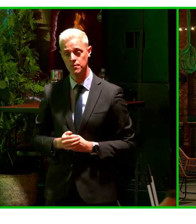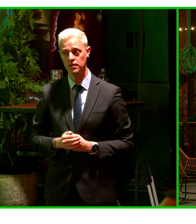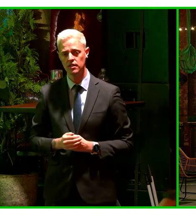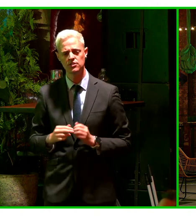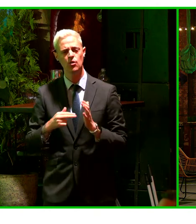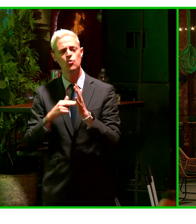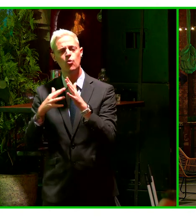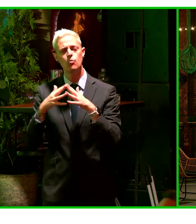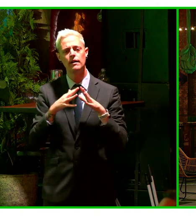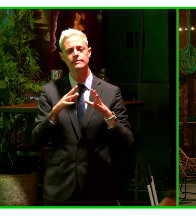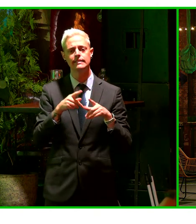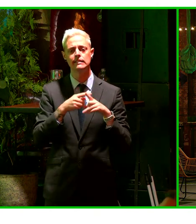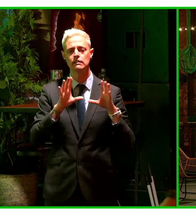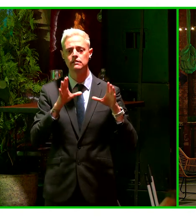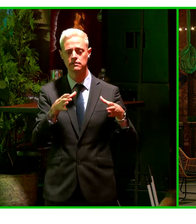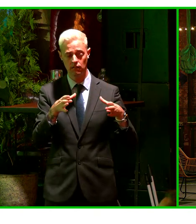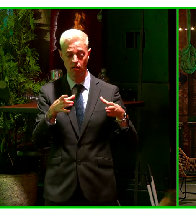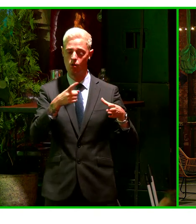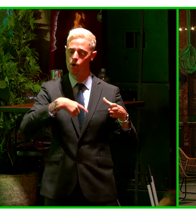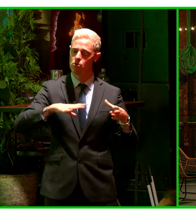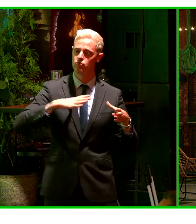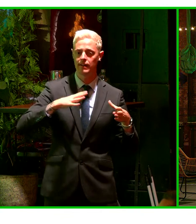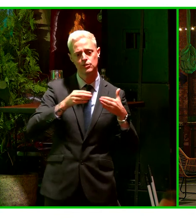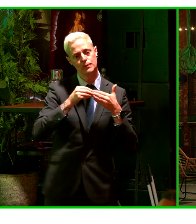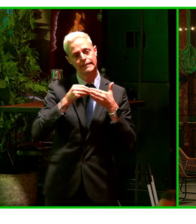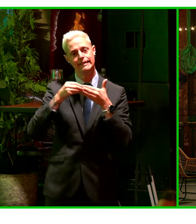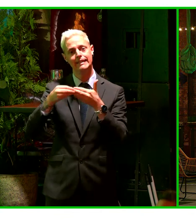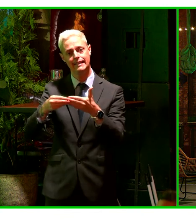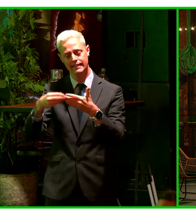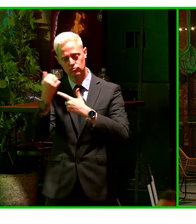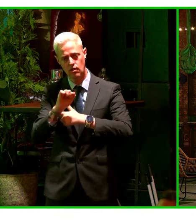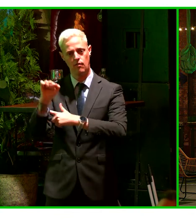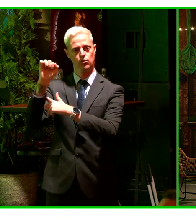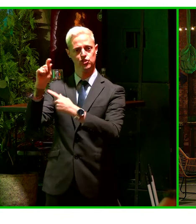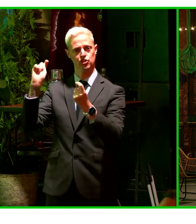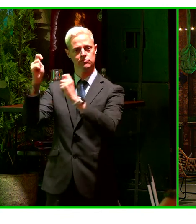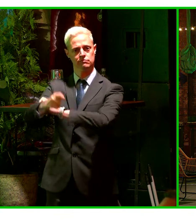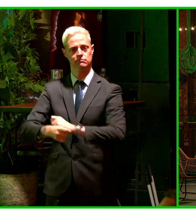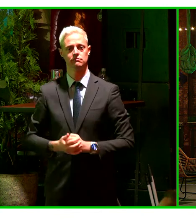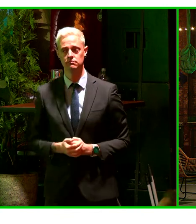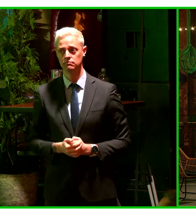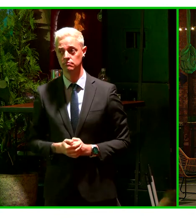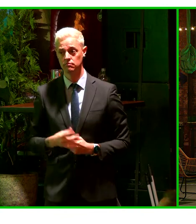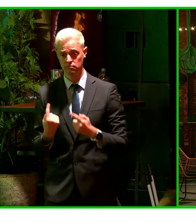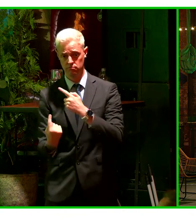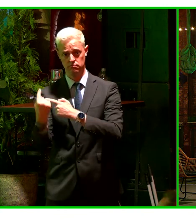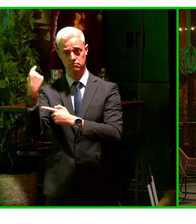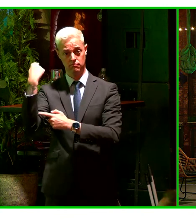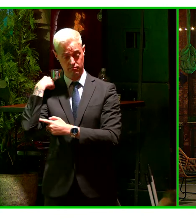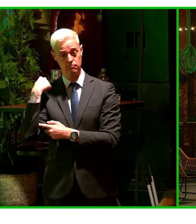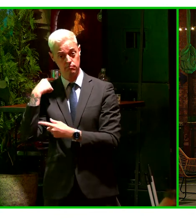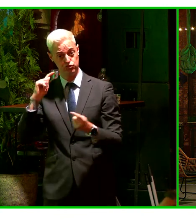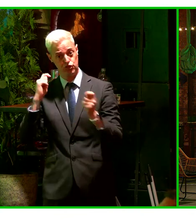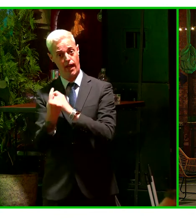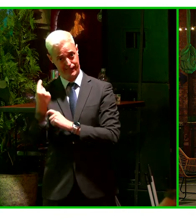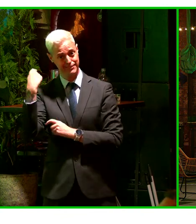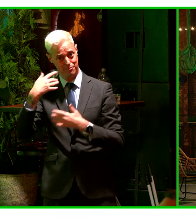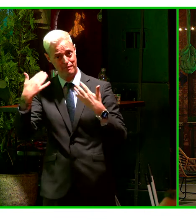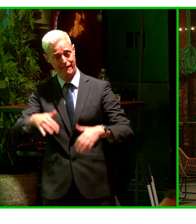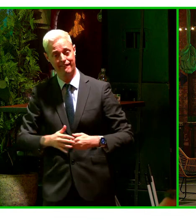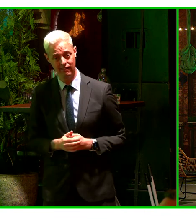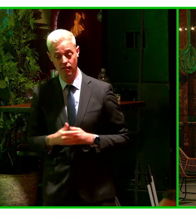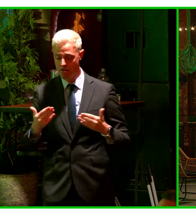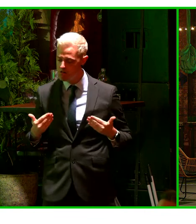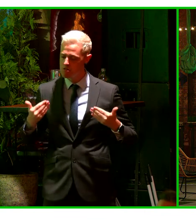of England is ready to lead this revolution. We led the first, as you've just heard. We are now